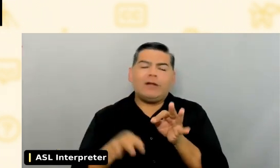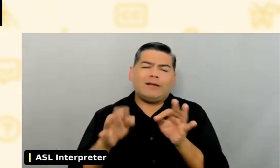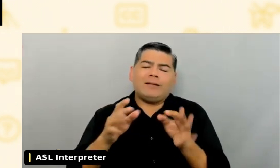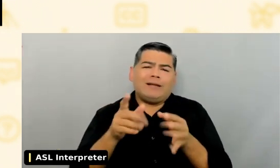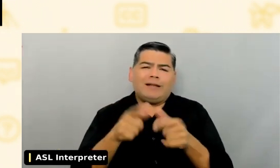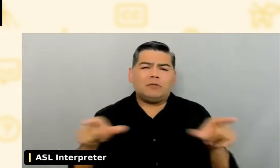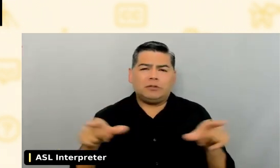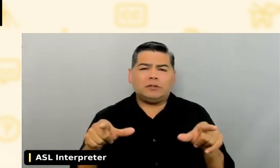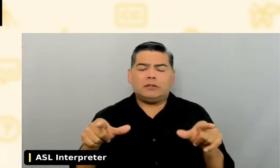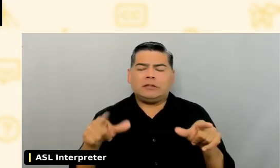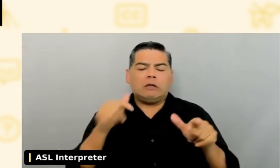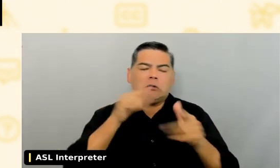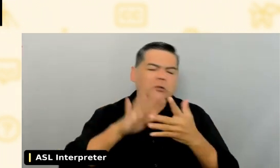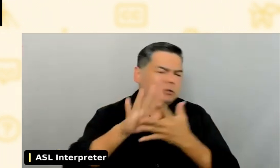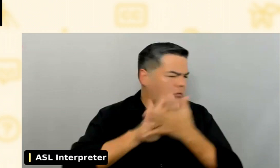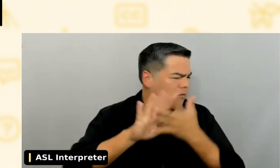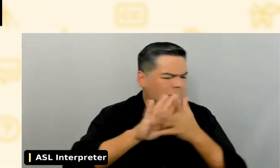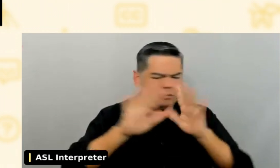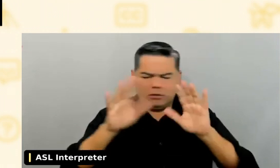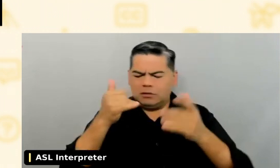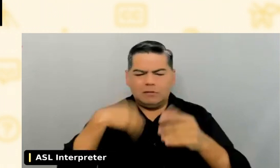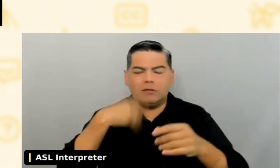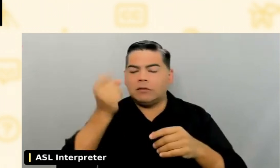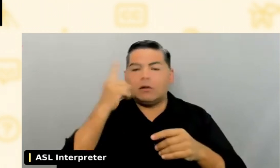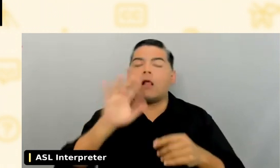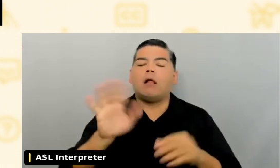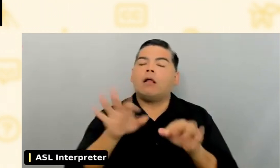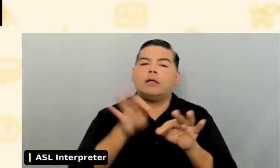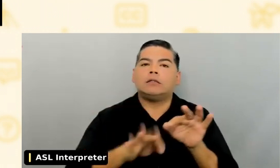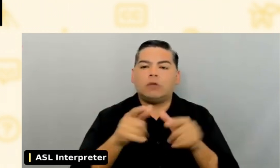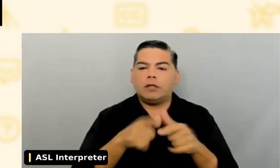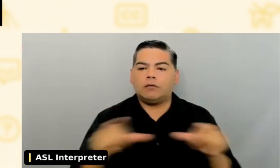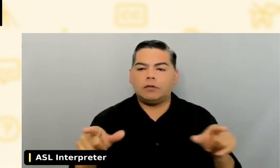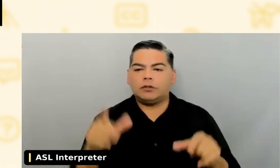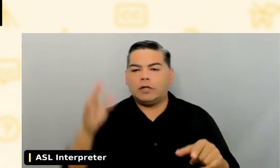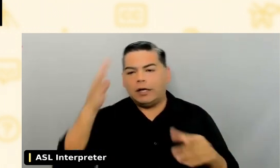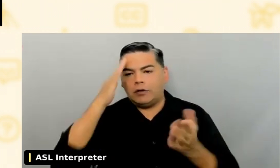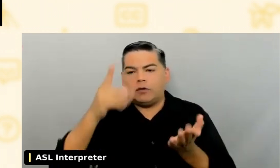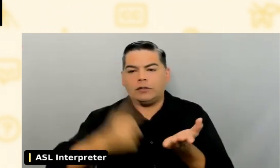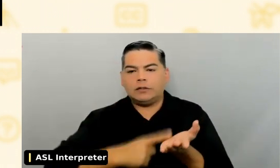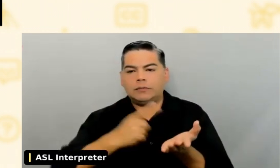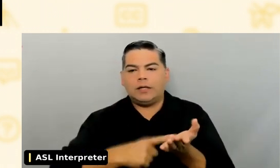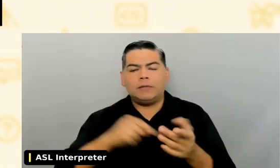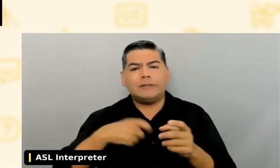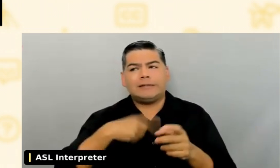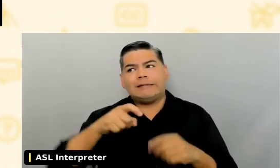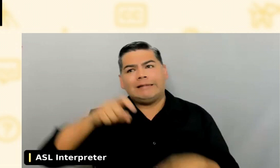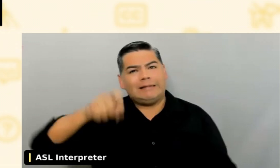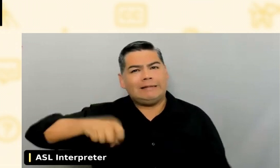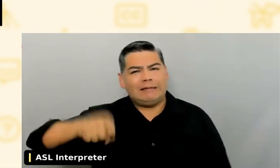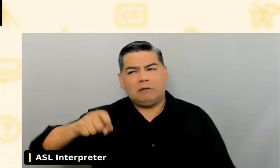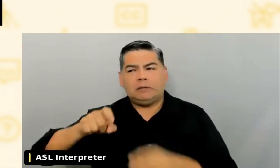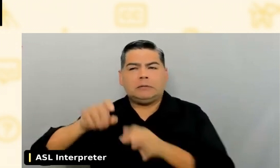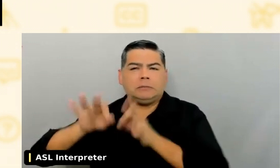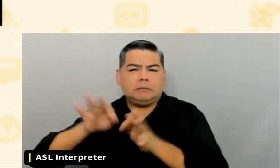possible. Let's avoid using jargons. I know this can be at times really necessary. I mean,